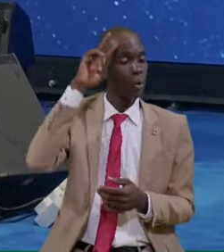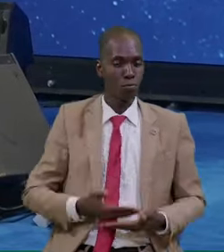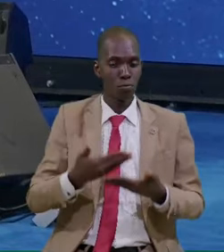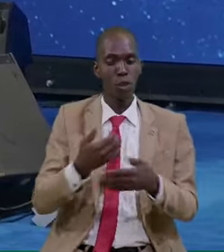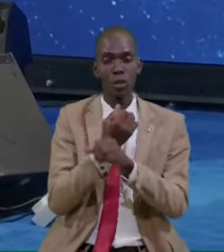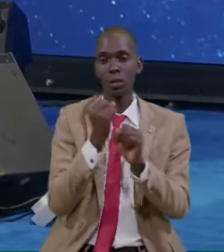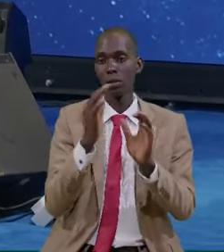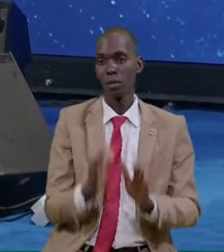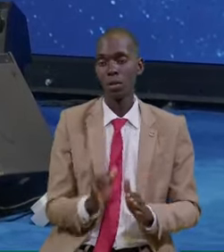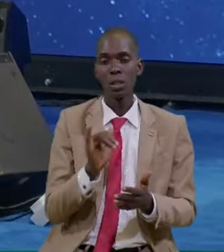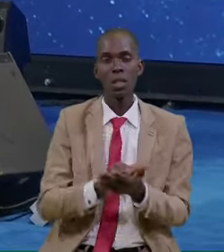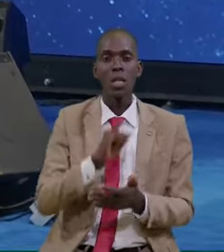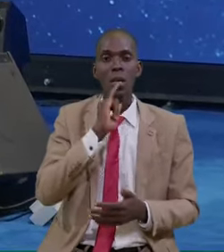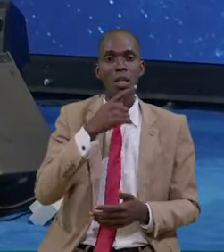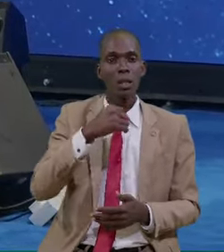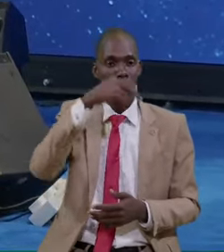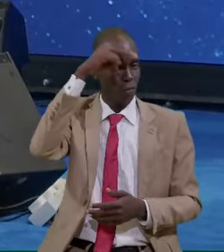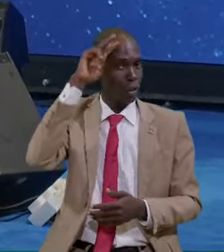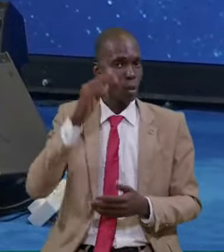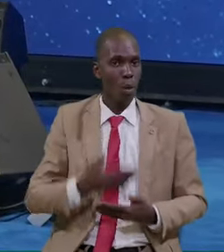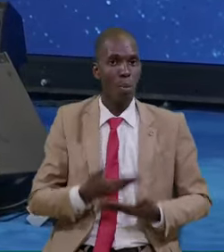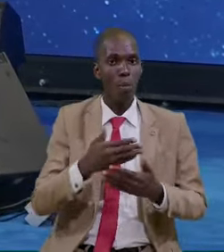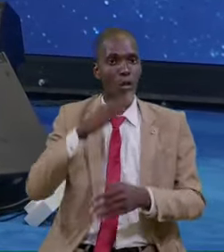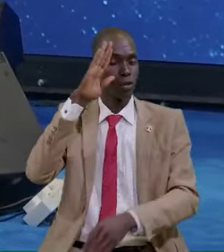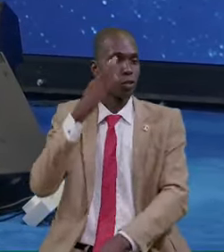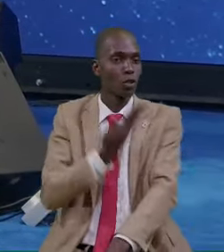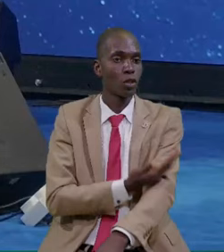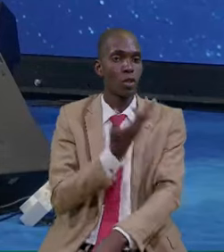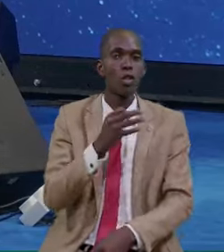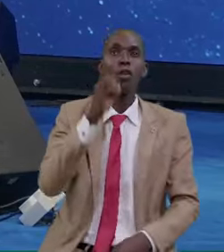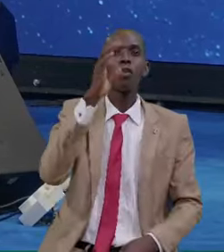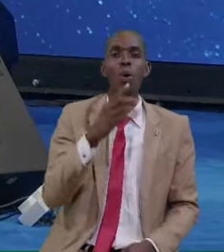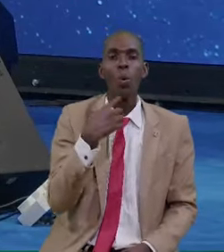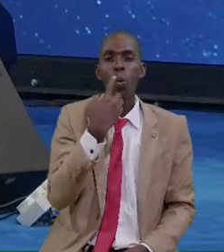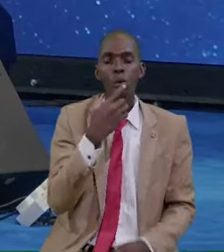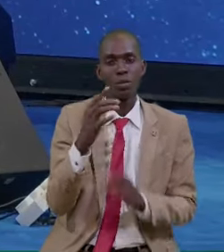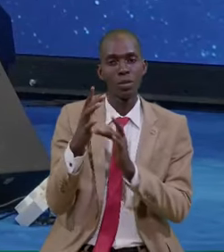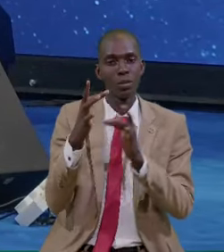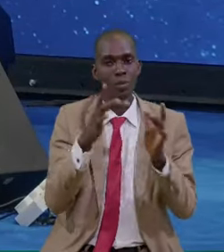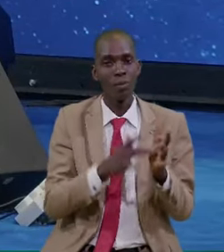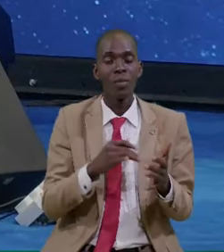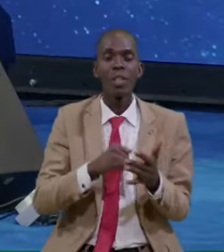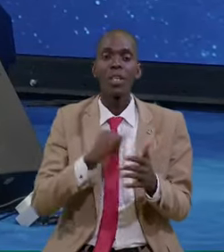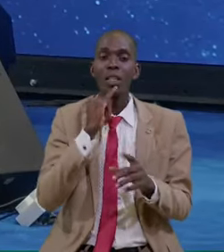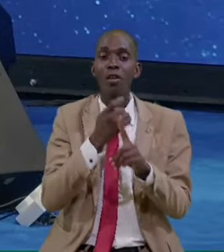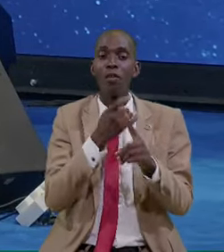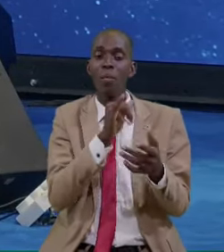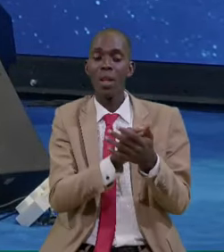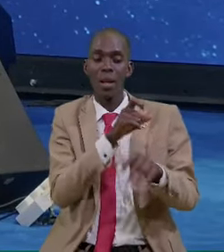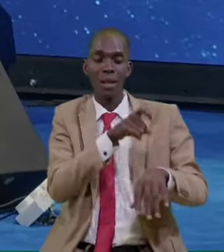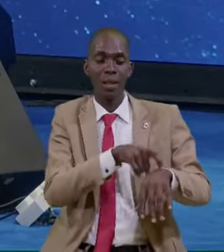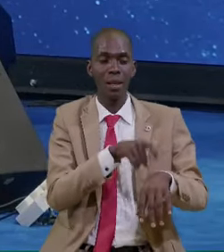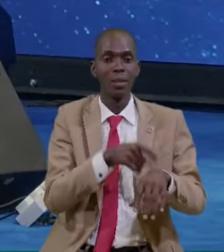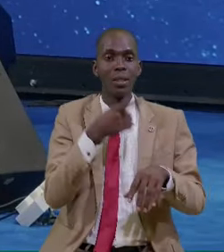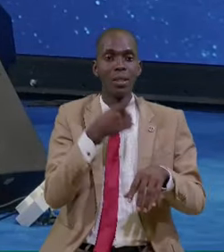virgin born Son of God, that is Jesus. It's from that time the Father, I've